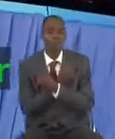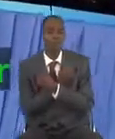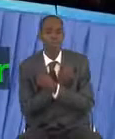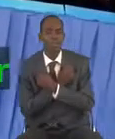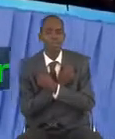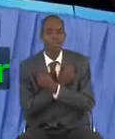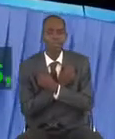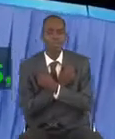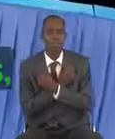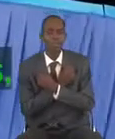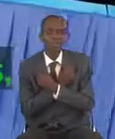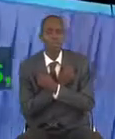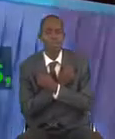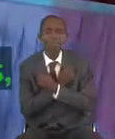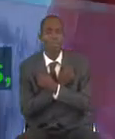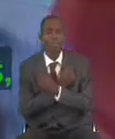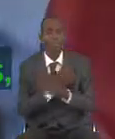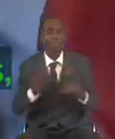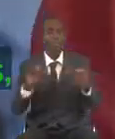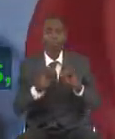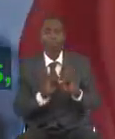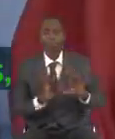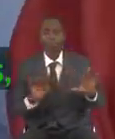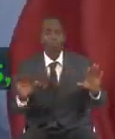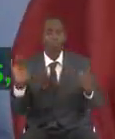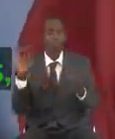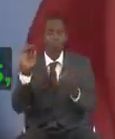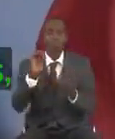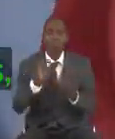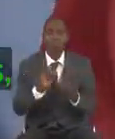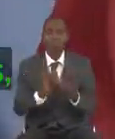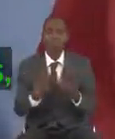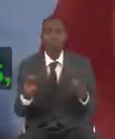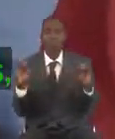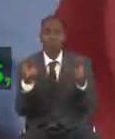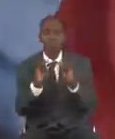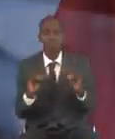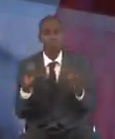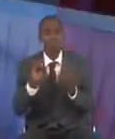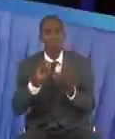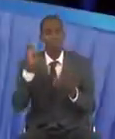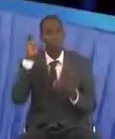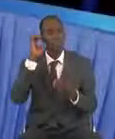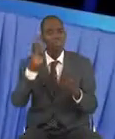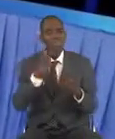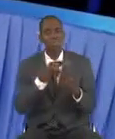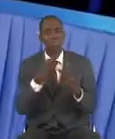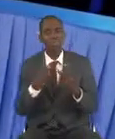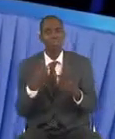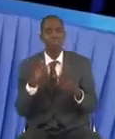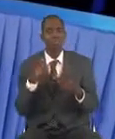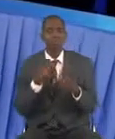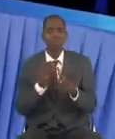love. Nothing more, nothing more, nothing more, not so pleasing.